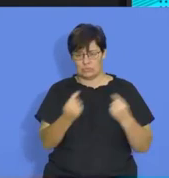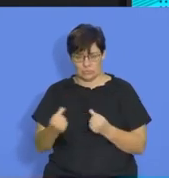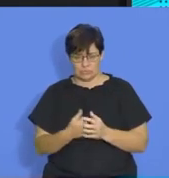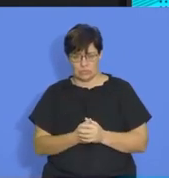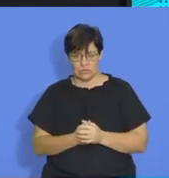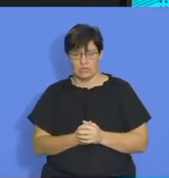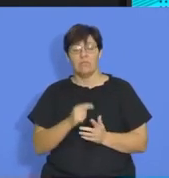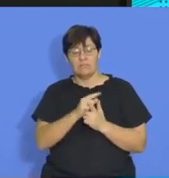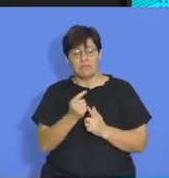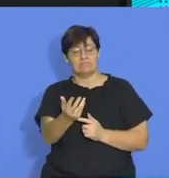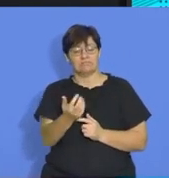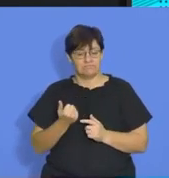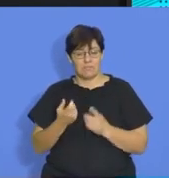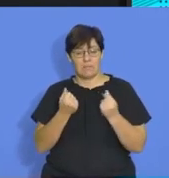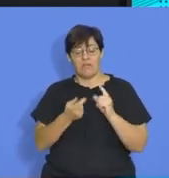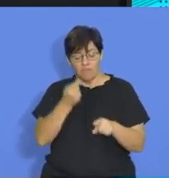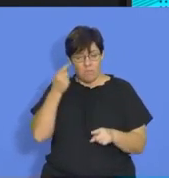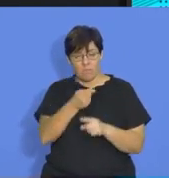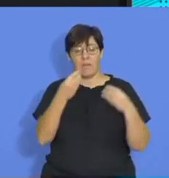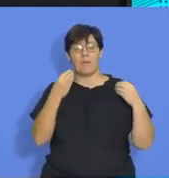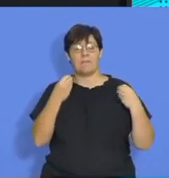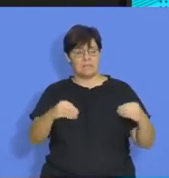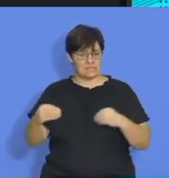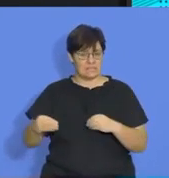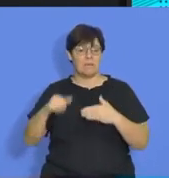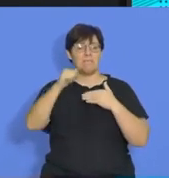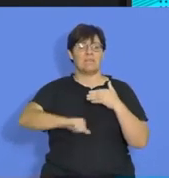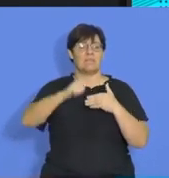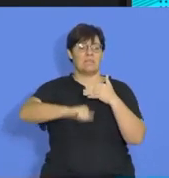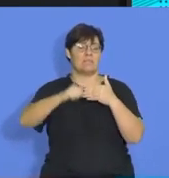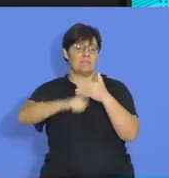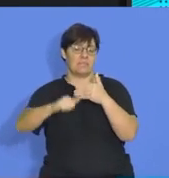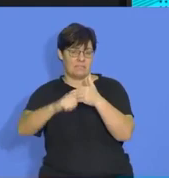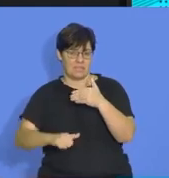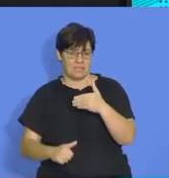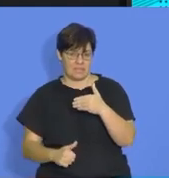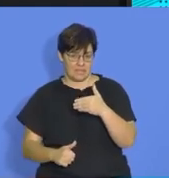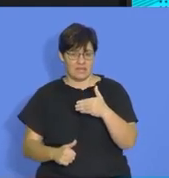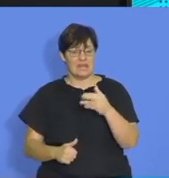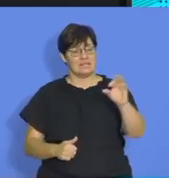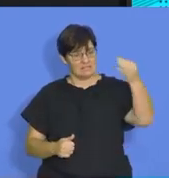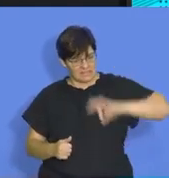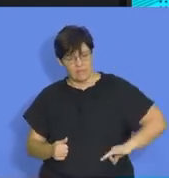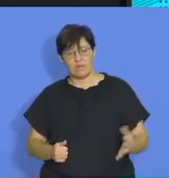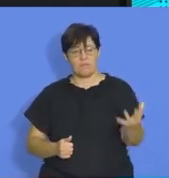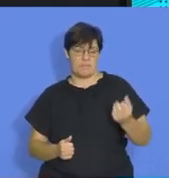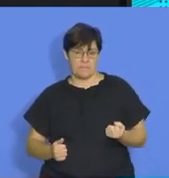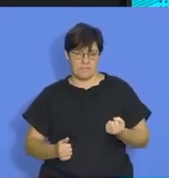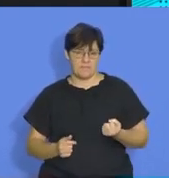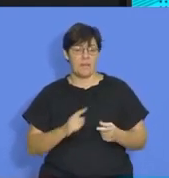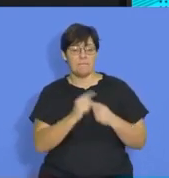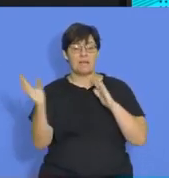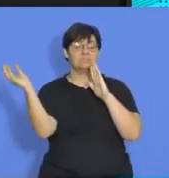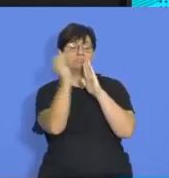on. They've got payments to make. So they will withdraw money from the business on a monthly basis. They will take